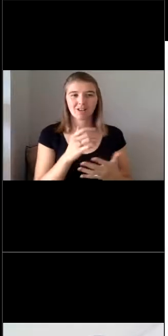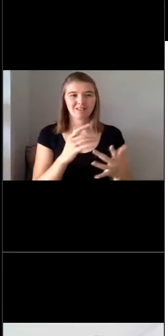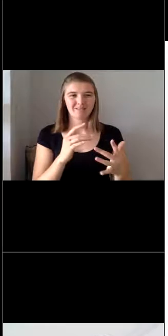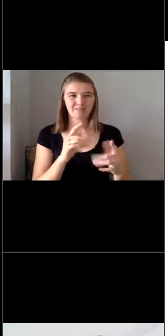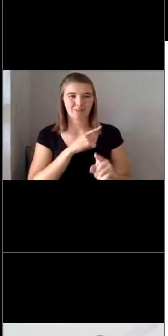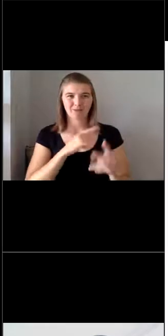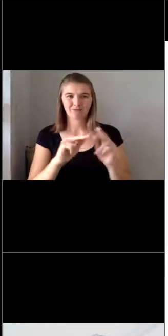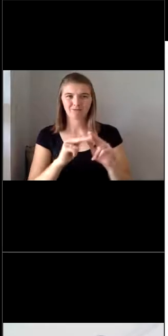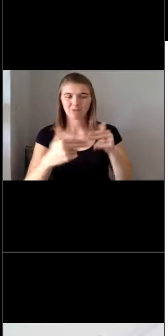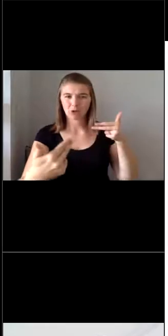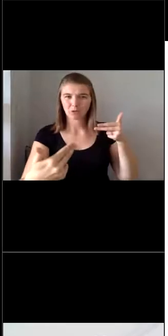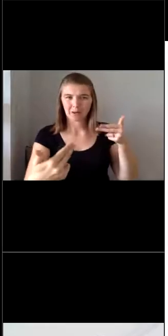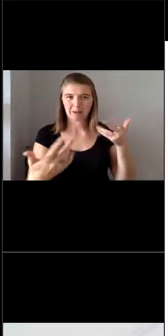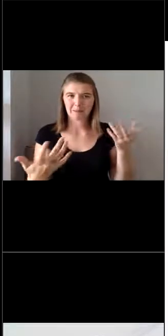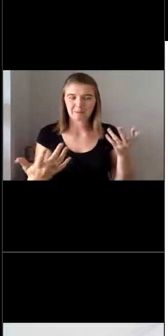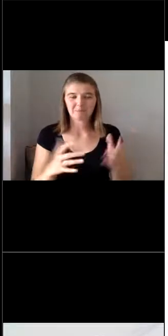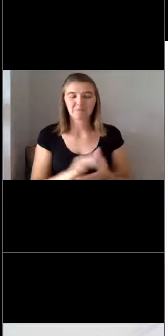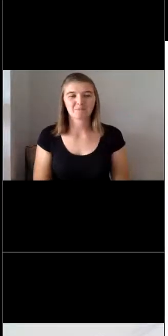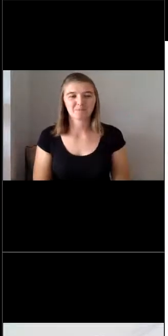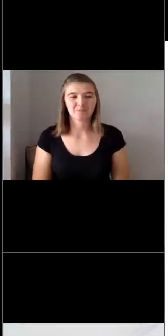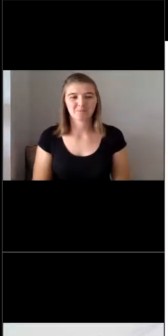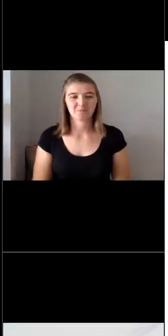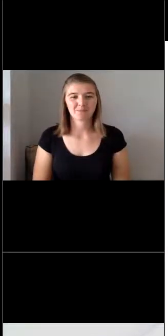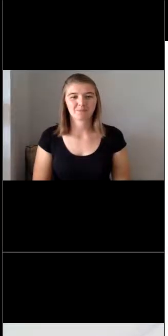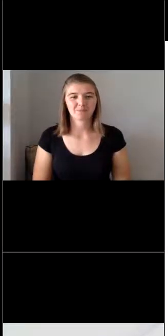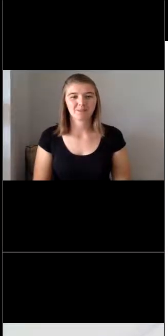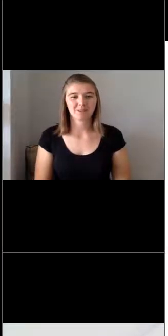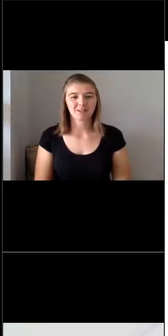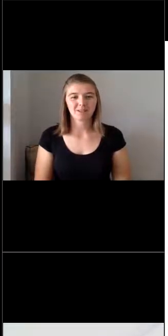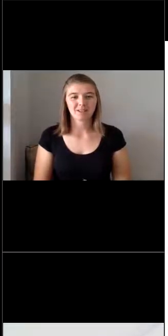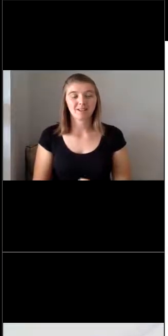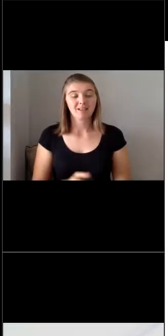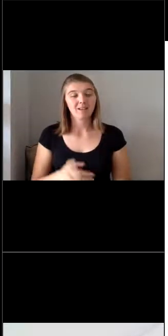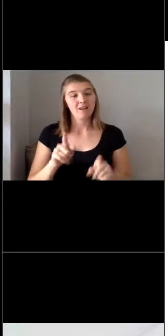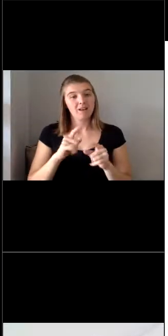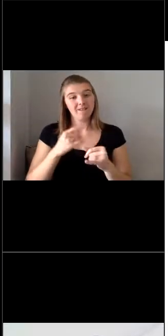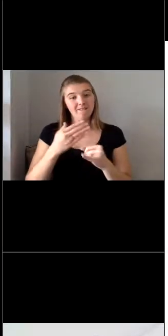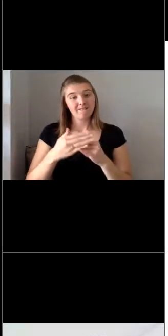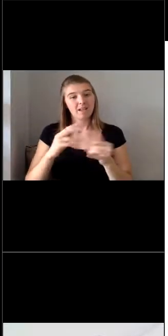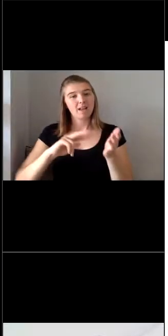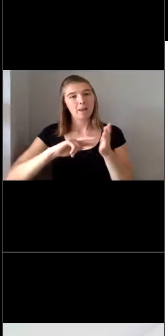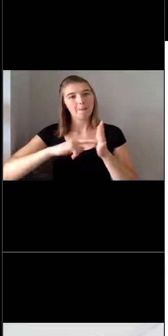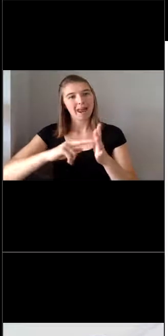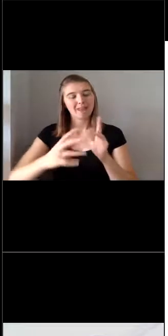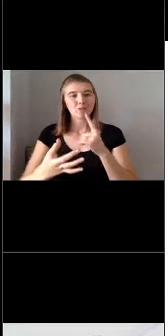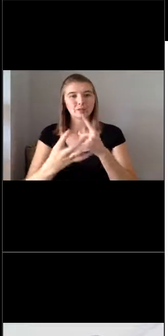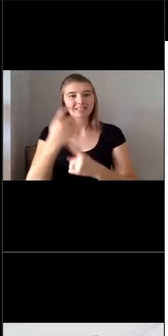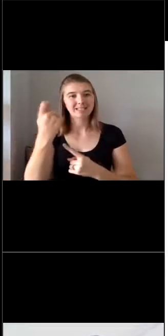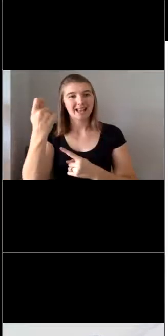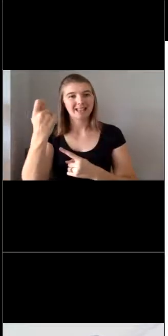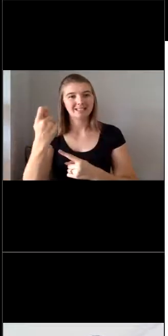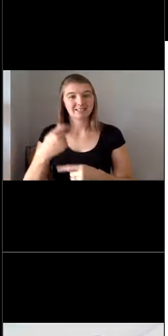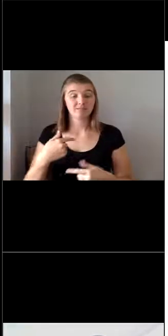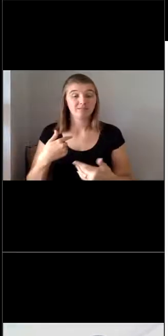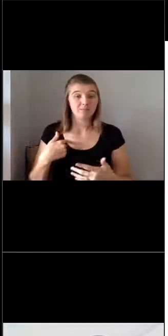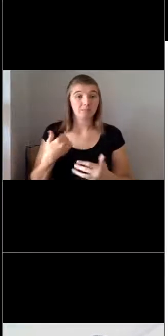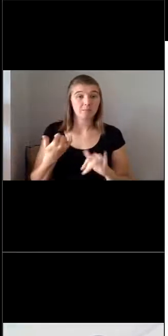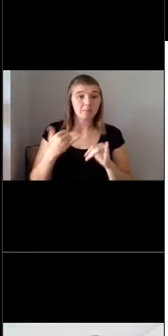success. So here, you know, we do have a phased return that we're planning to return back to